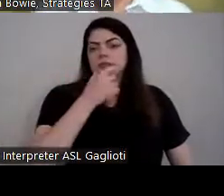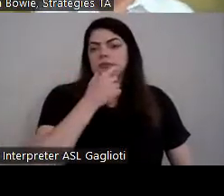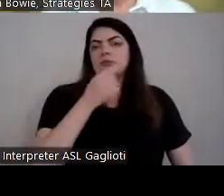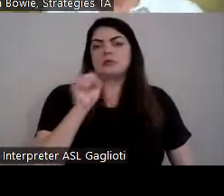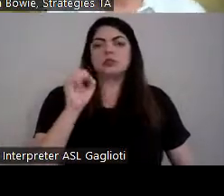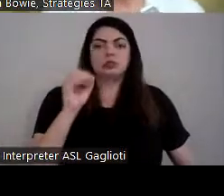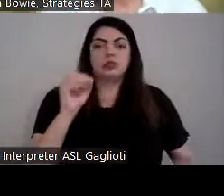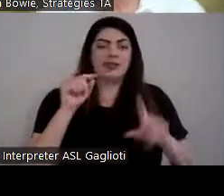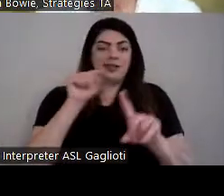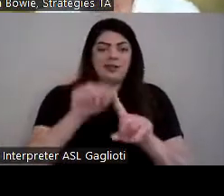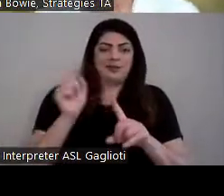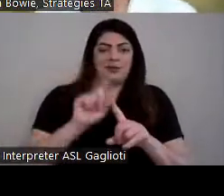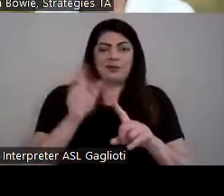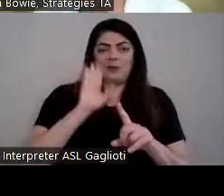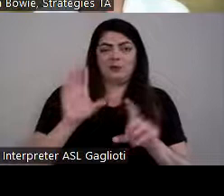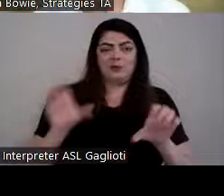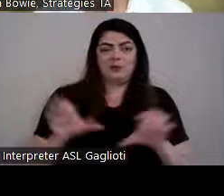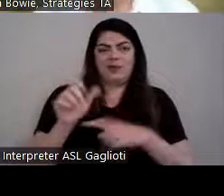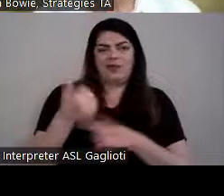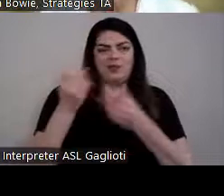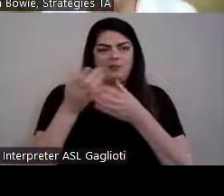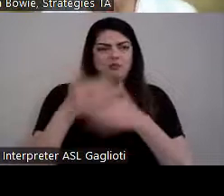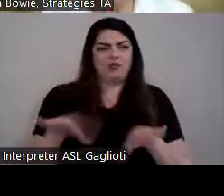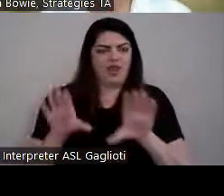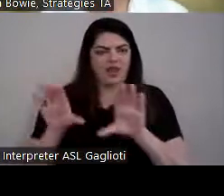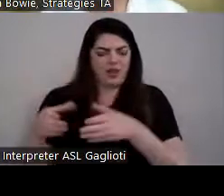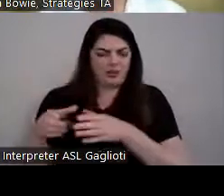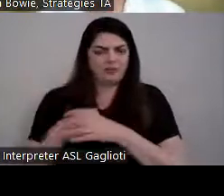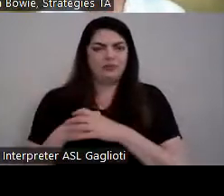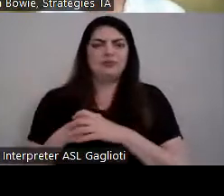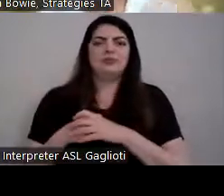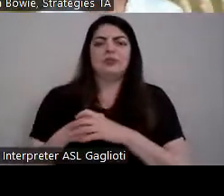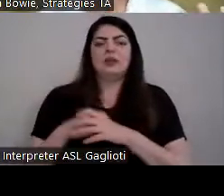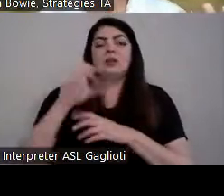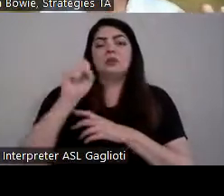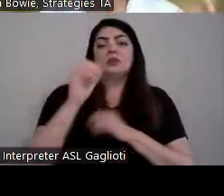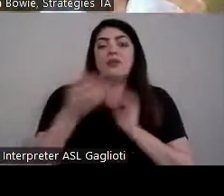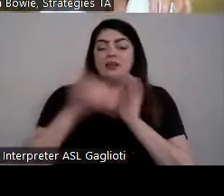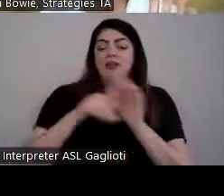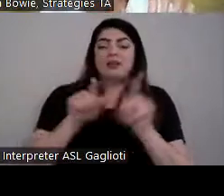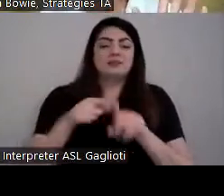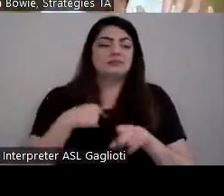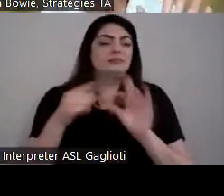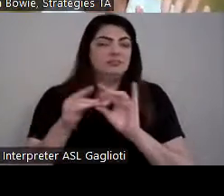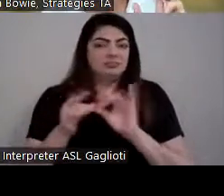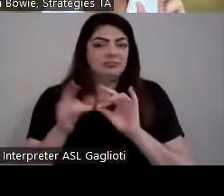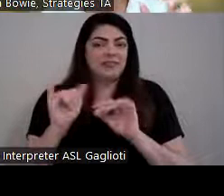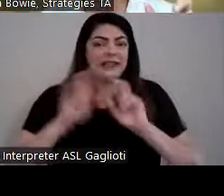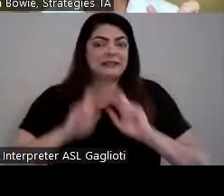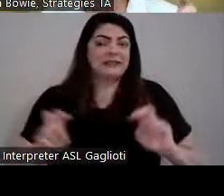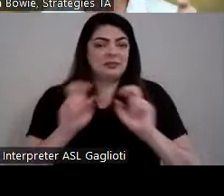So here's where we're going to do another breakout. Right. So again, as I said, the assessment tool